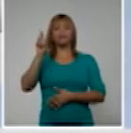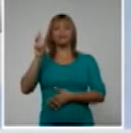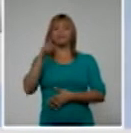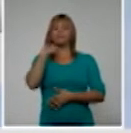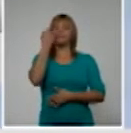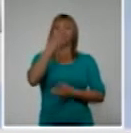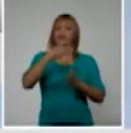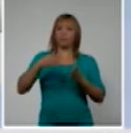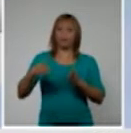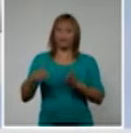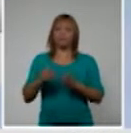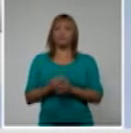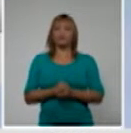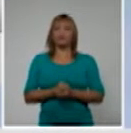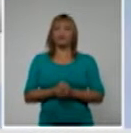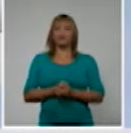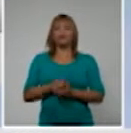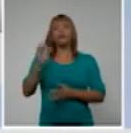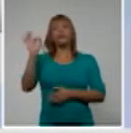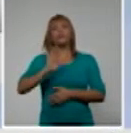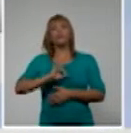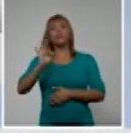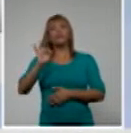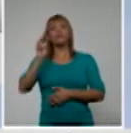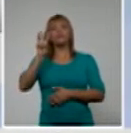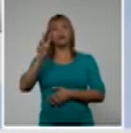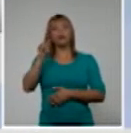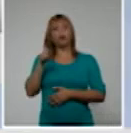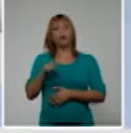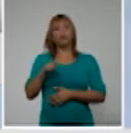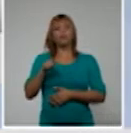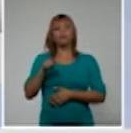3,669,995, and India, with